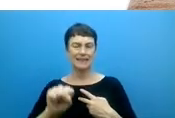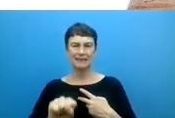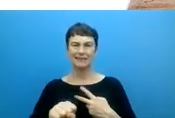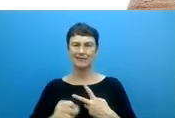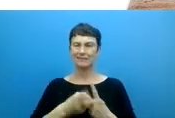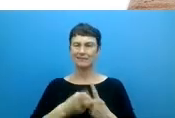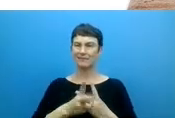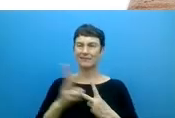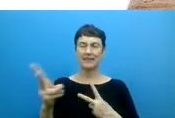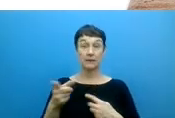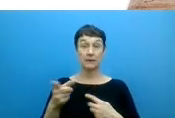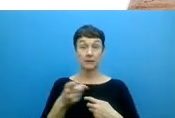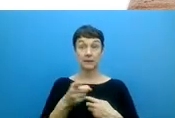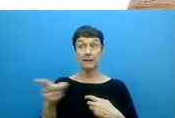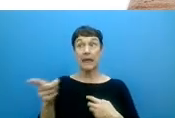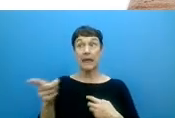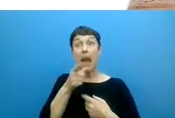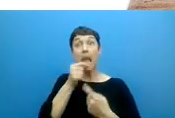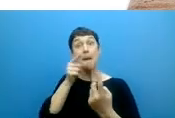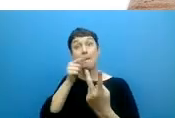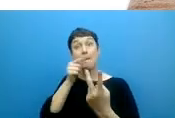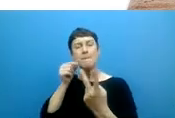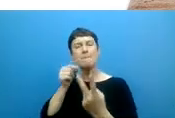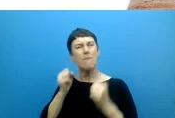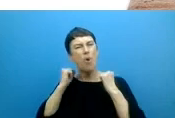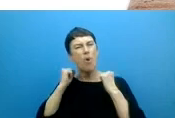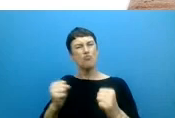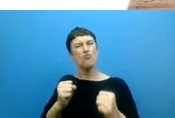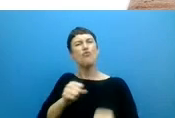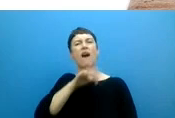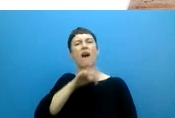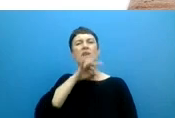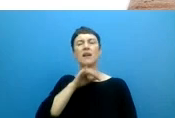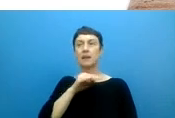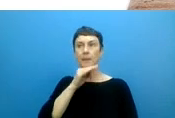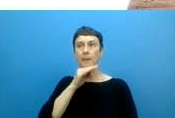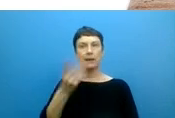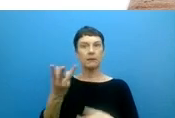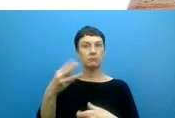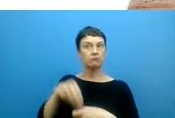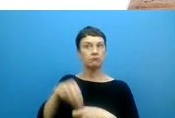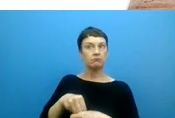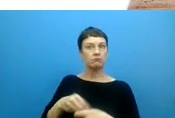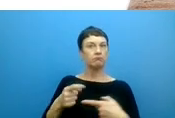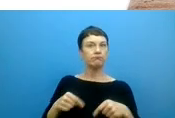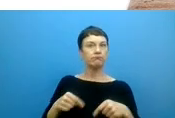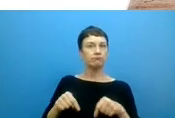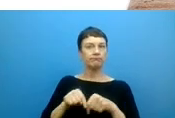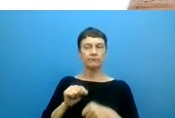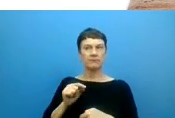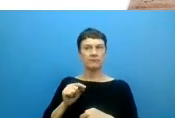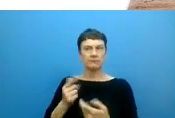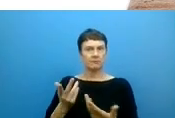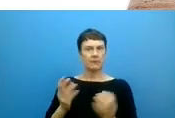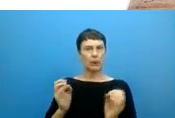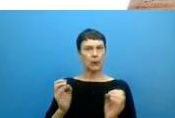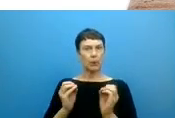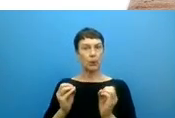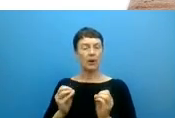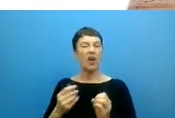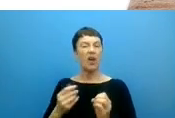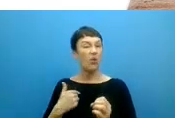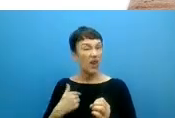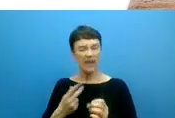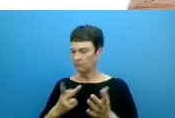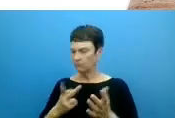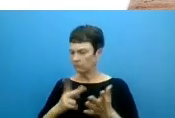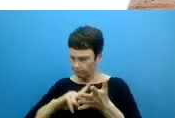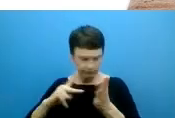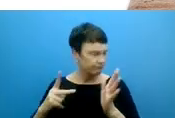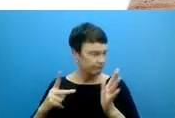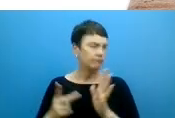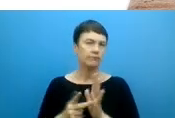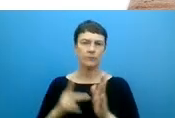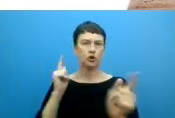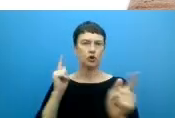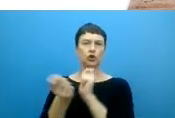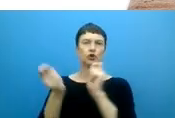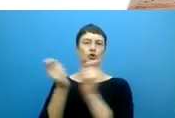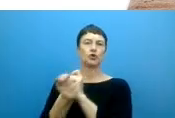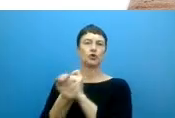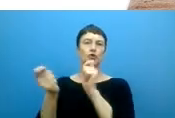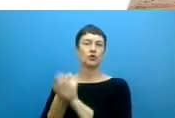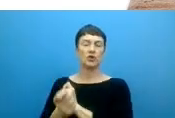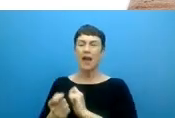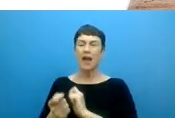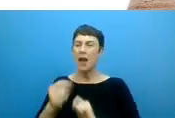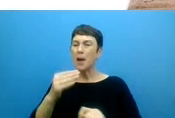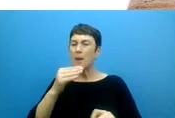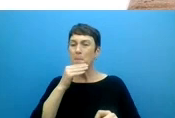really inclusive and representing the people who actually stay in this community. So we started being more intentional about that as well. And it's not to say